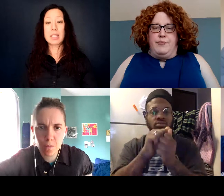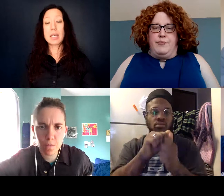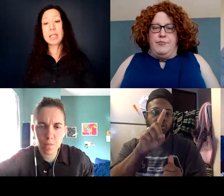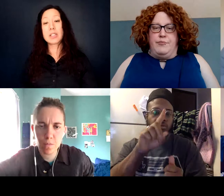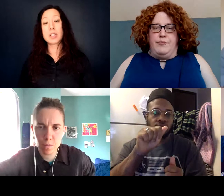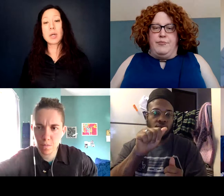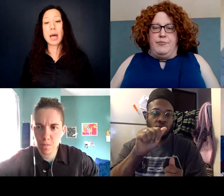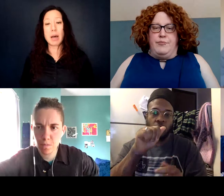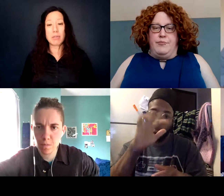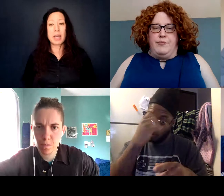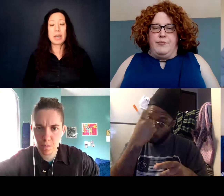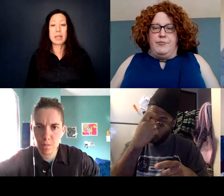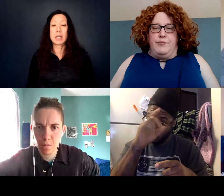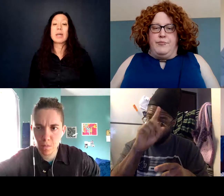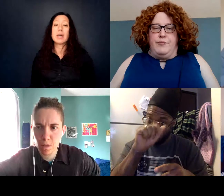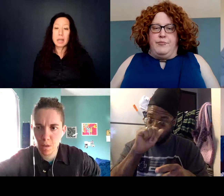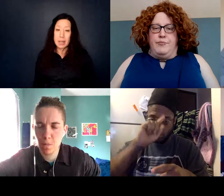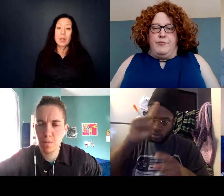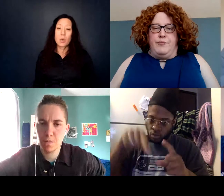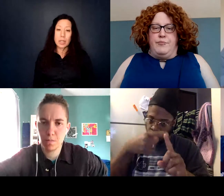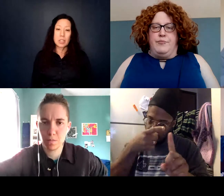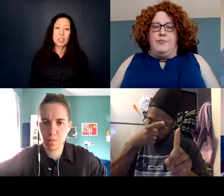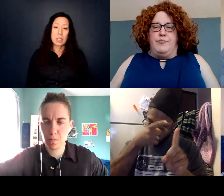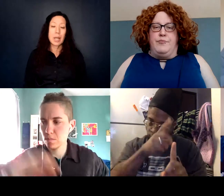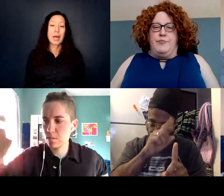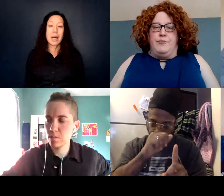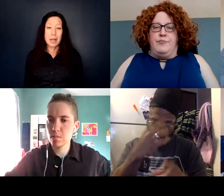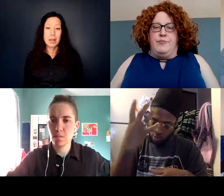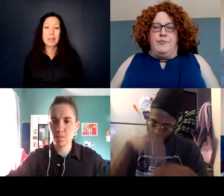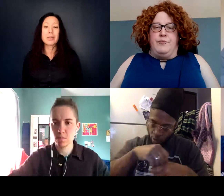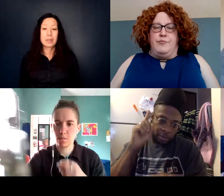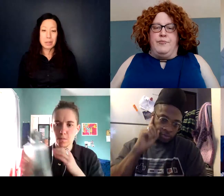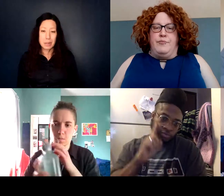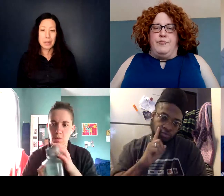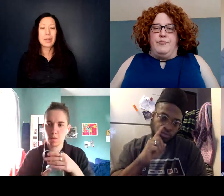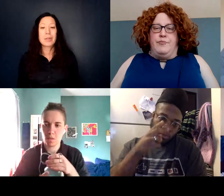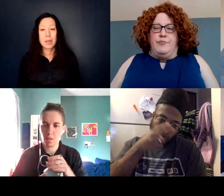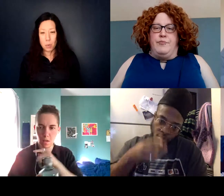This is Hunter, and yeah, I do have a question.